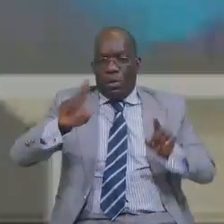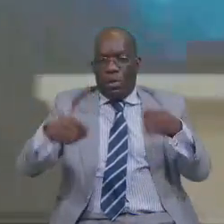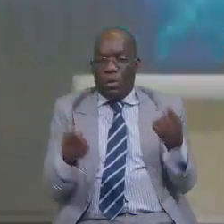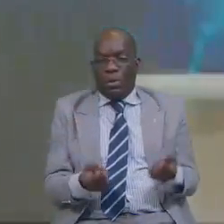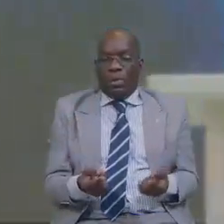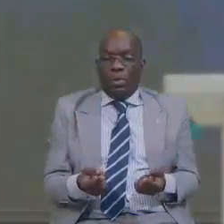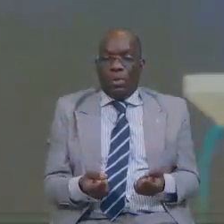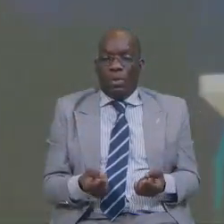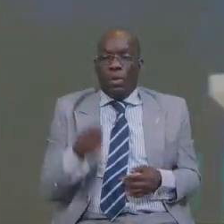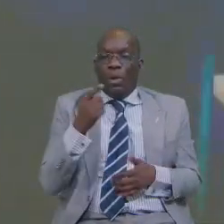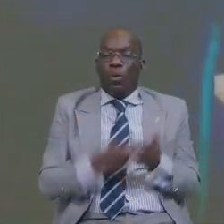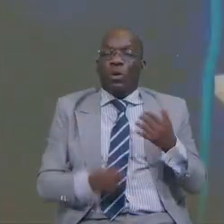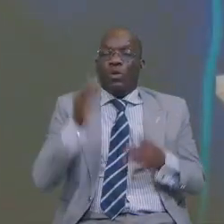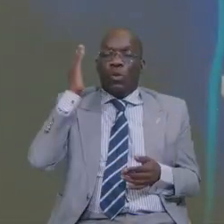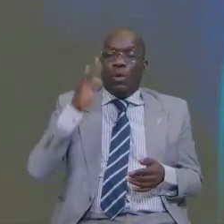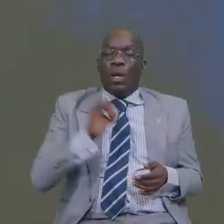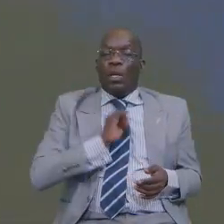what am I going to tell them?